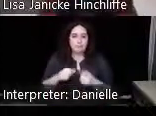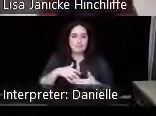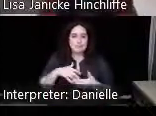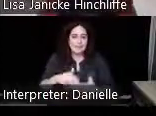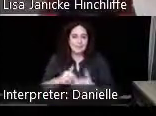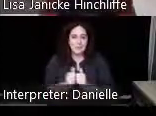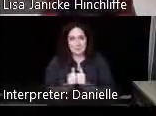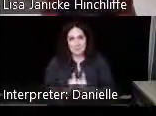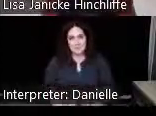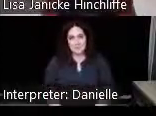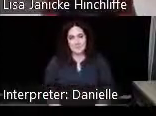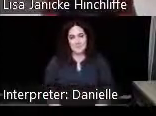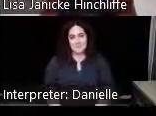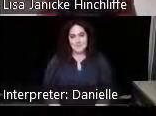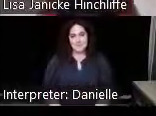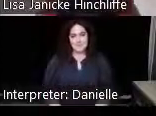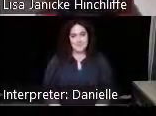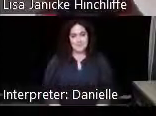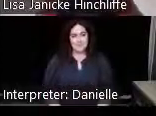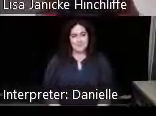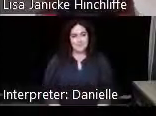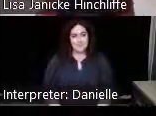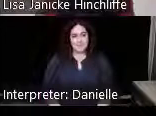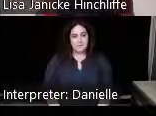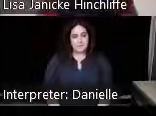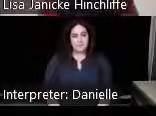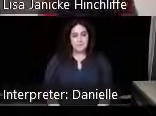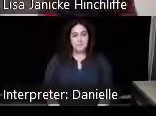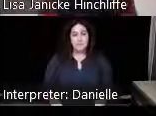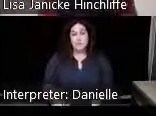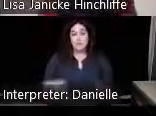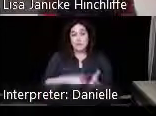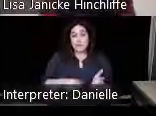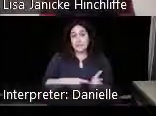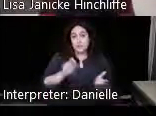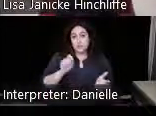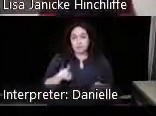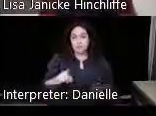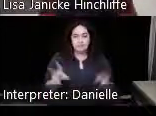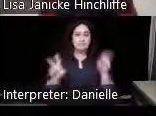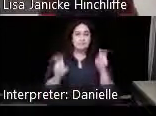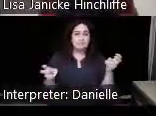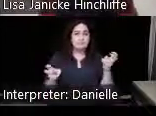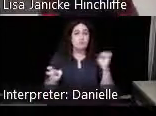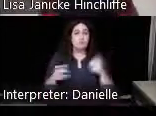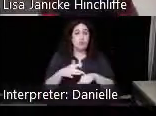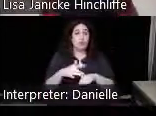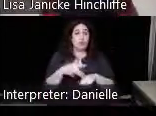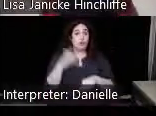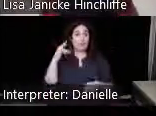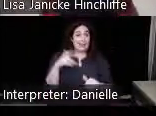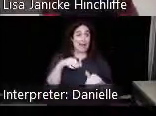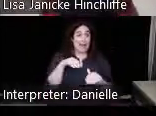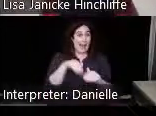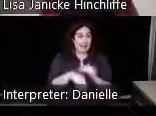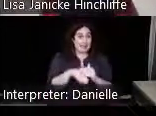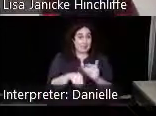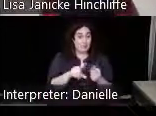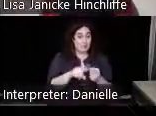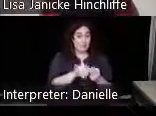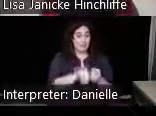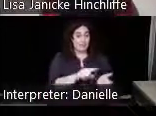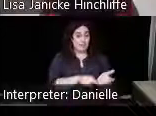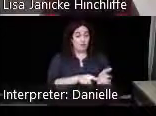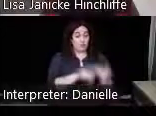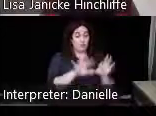our question that we'll be asking here is early access to research, access for all. And